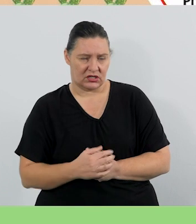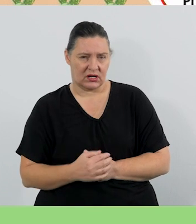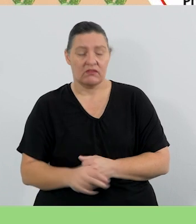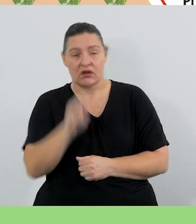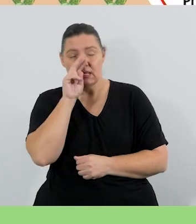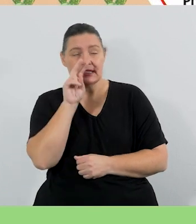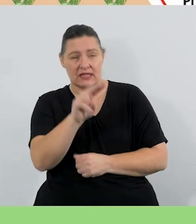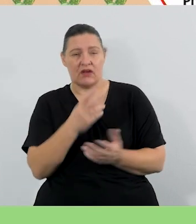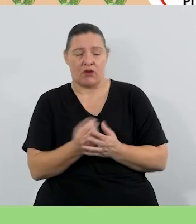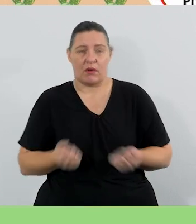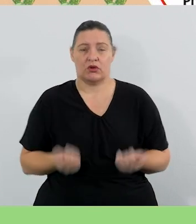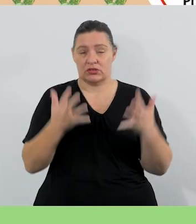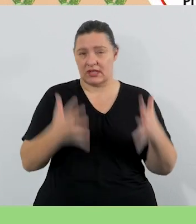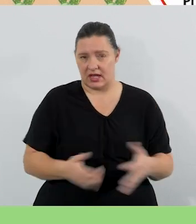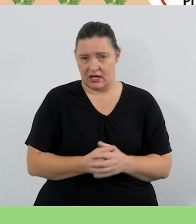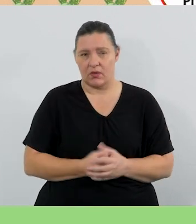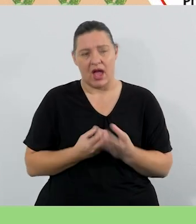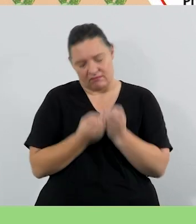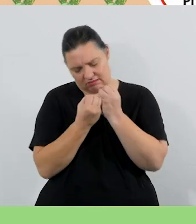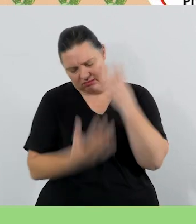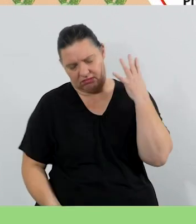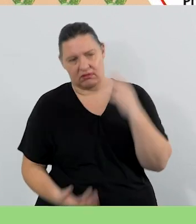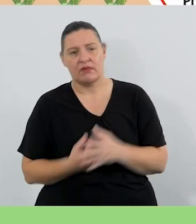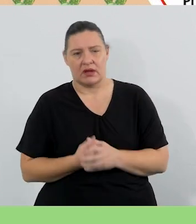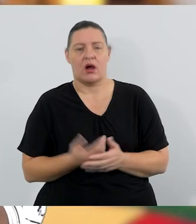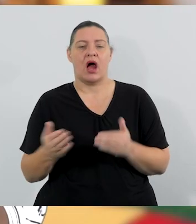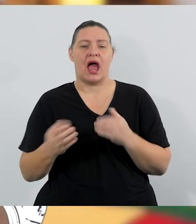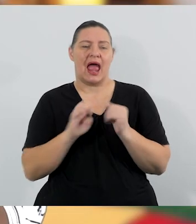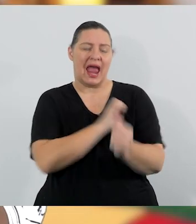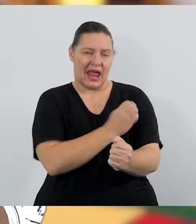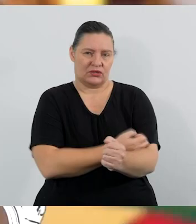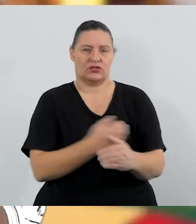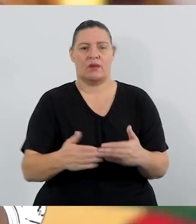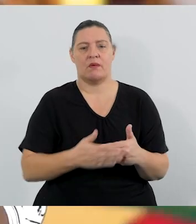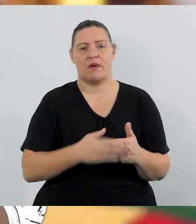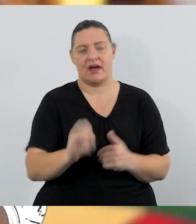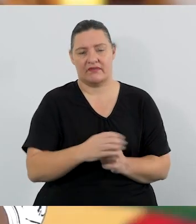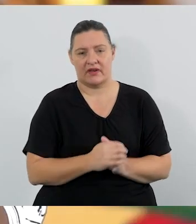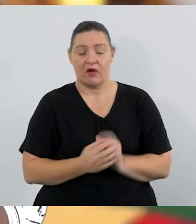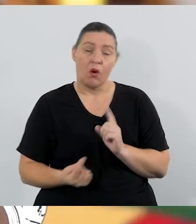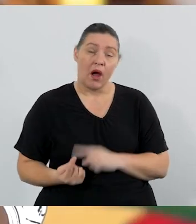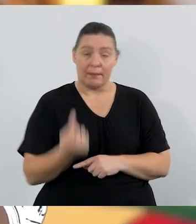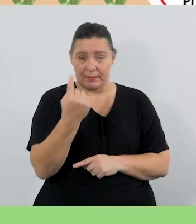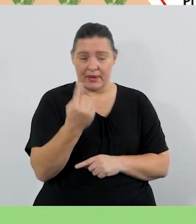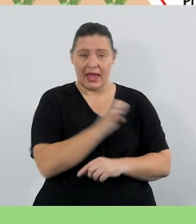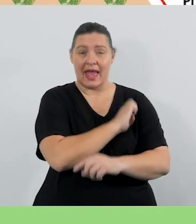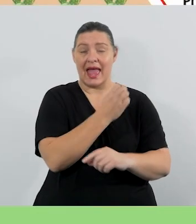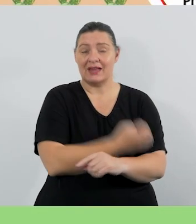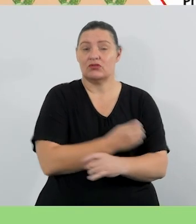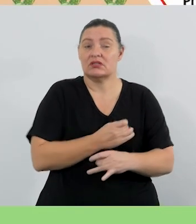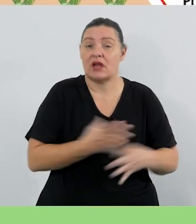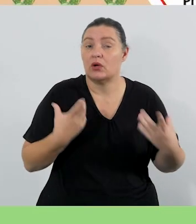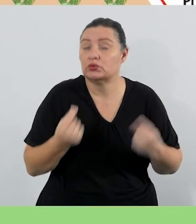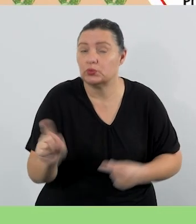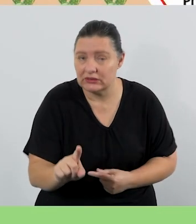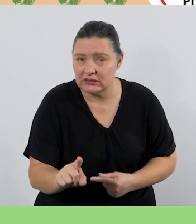So if you can see from the producers, we have a lot of them. That means there's more energy. But as you go up, the energy